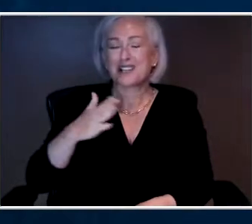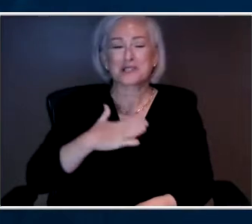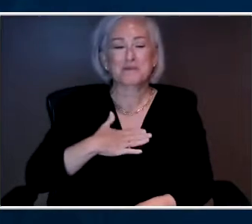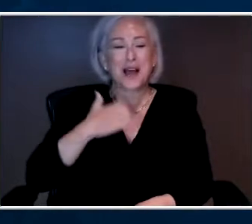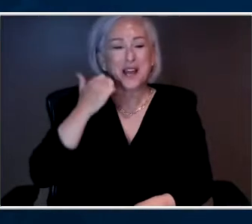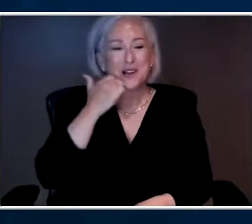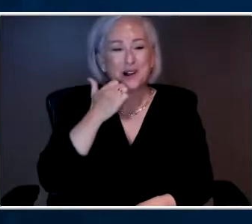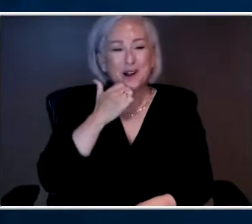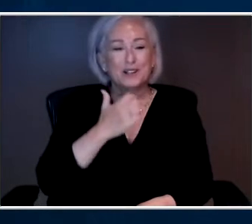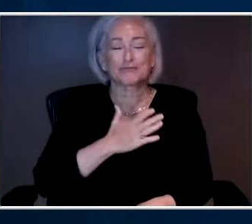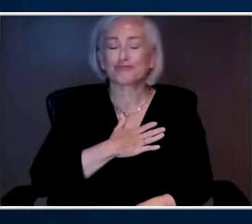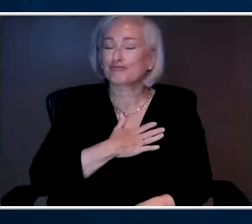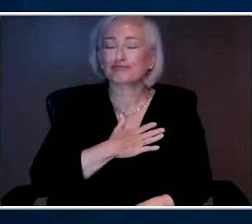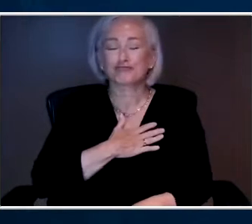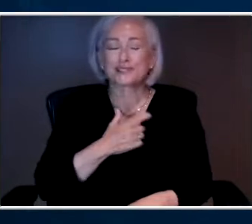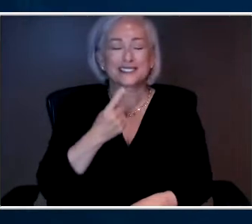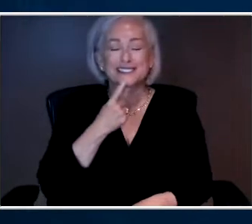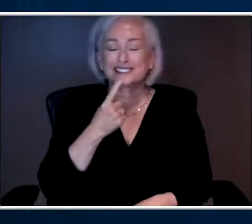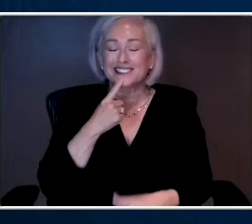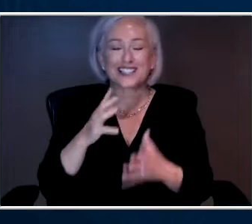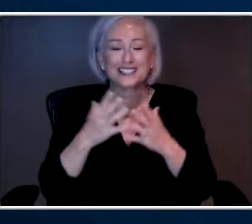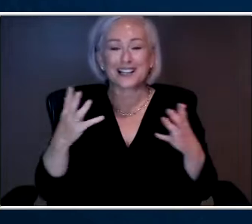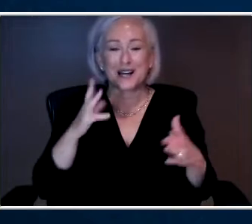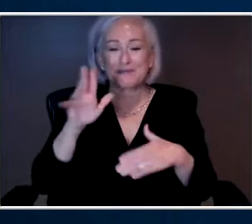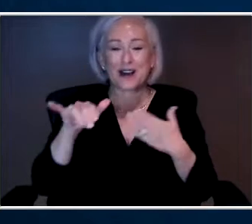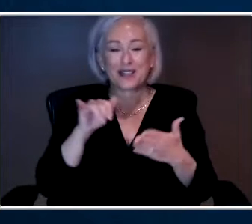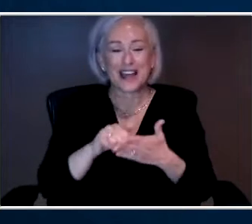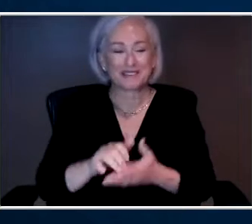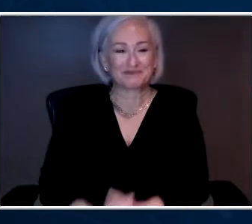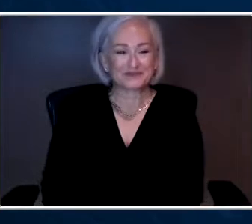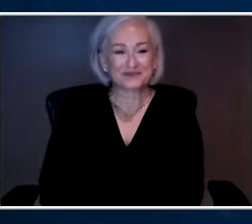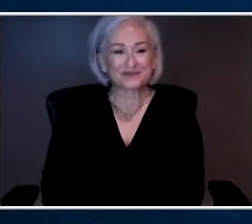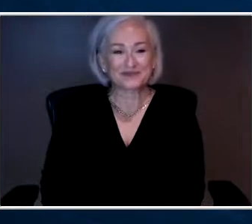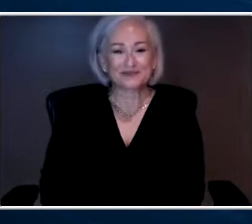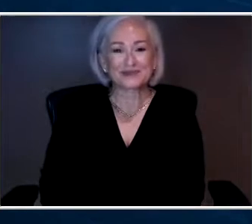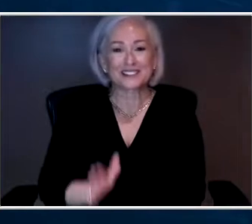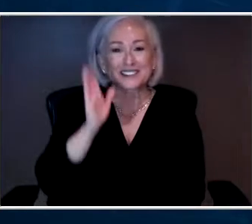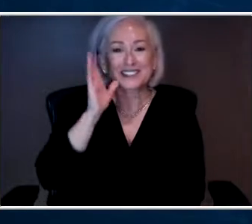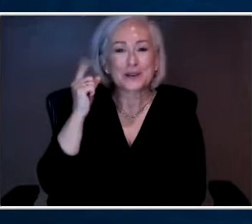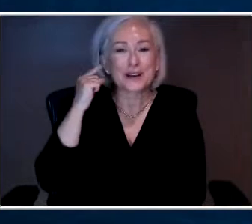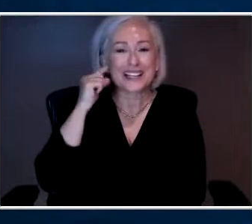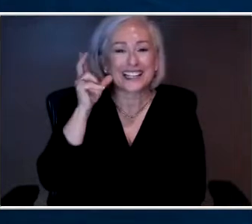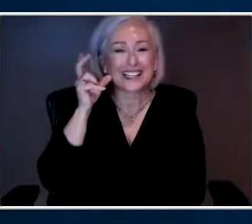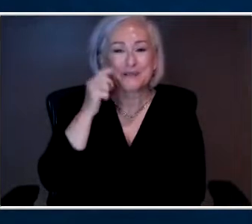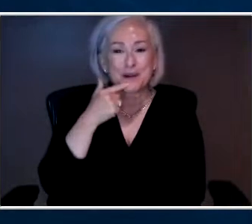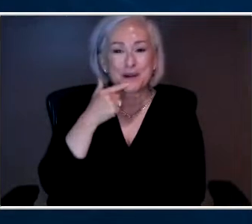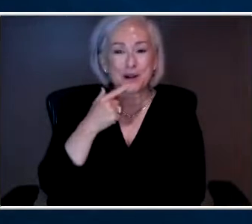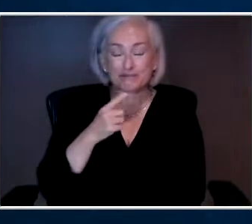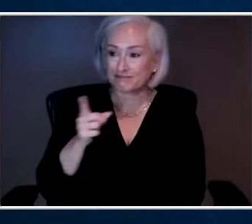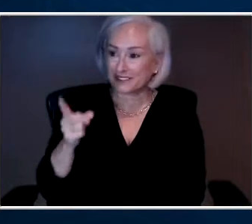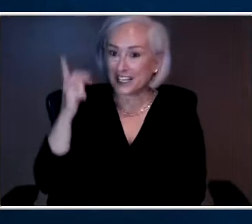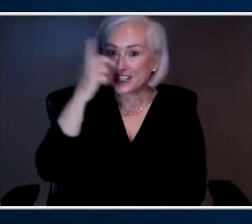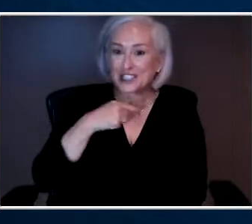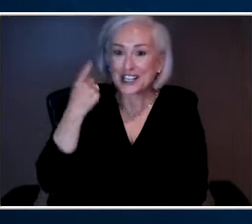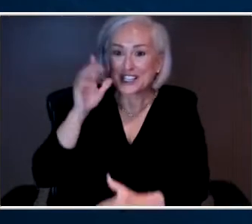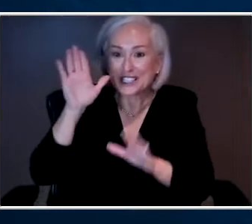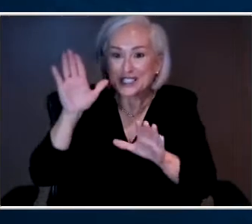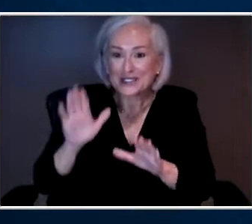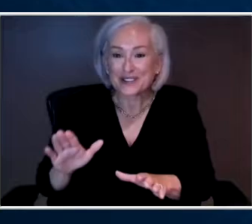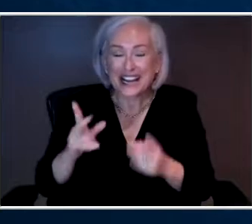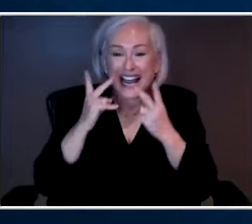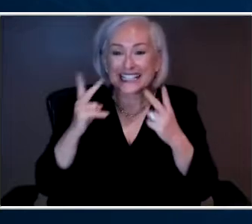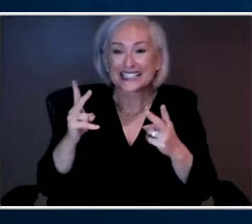just speaks to this bond. You're his girl, so we're going to hear all about it. She looks great. She looks great this morning. I can tell she's doing